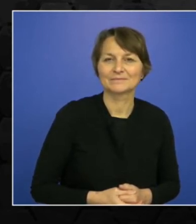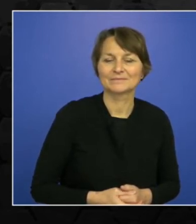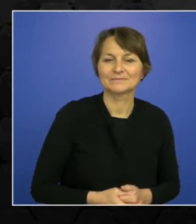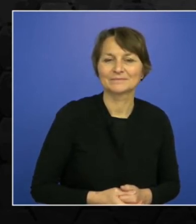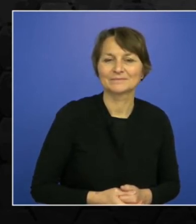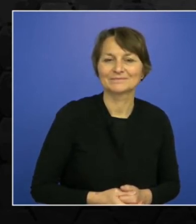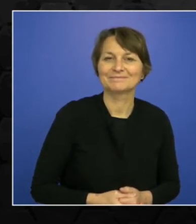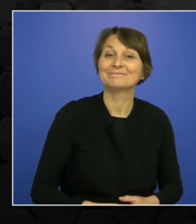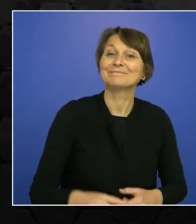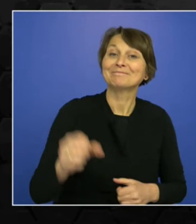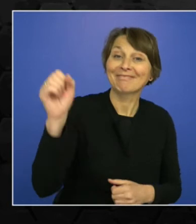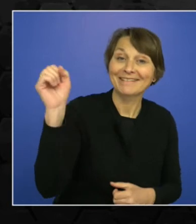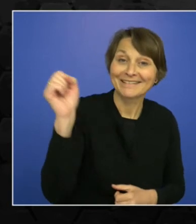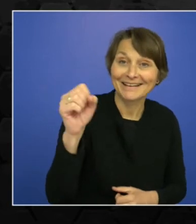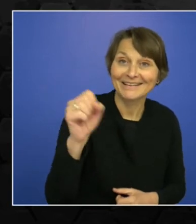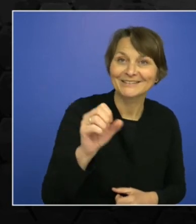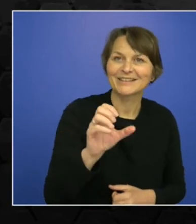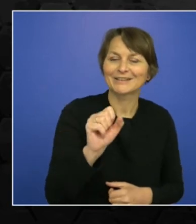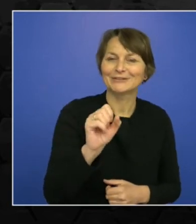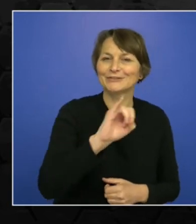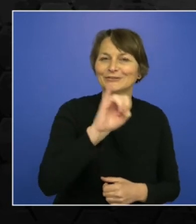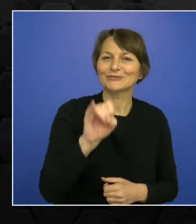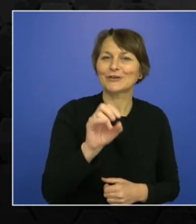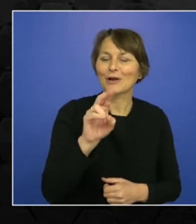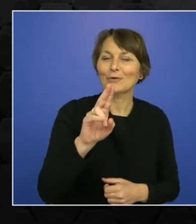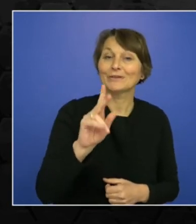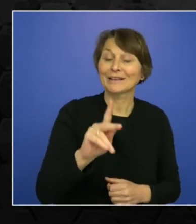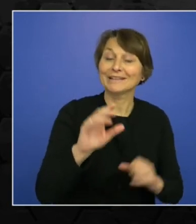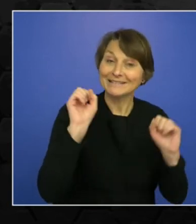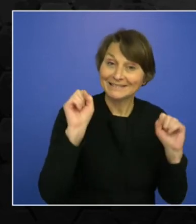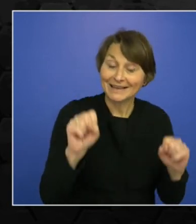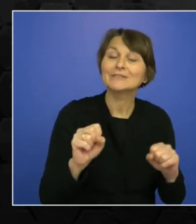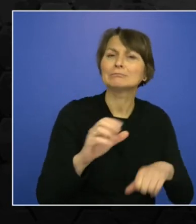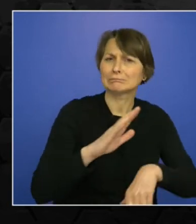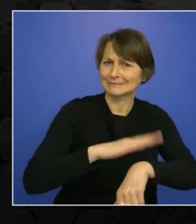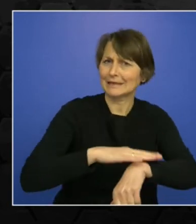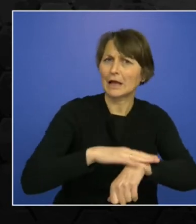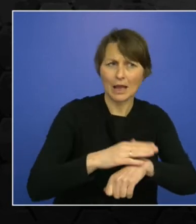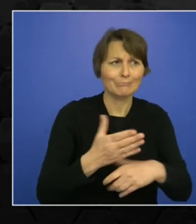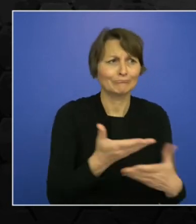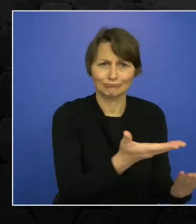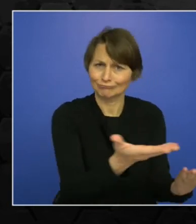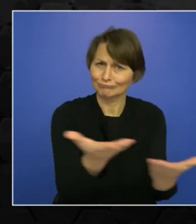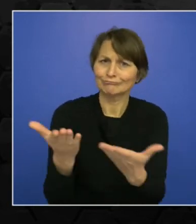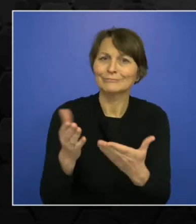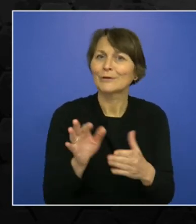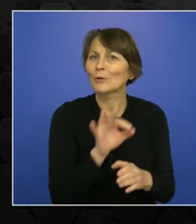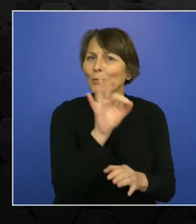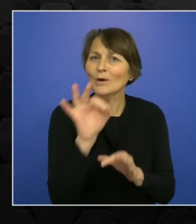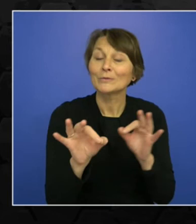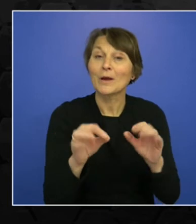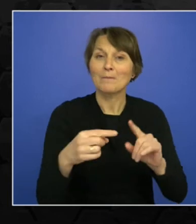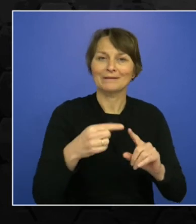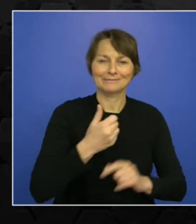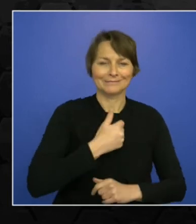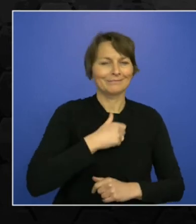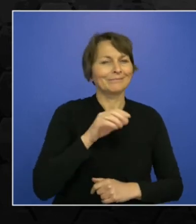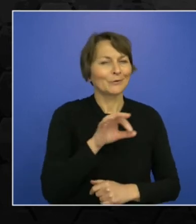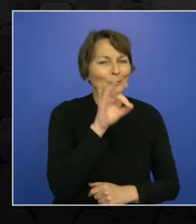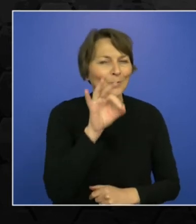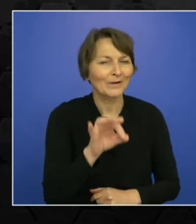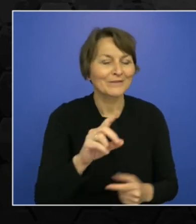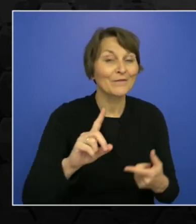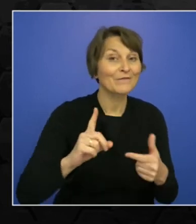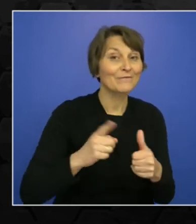Yes, thank you for your session. We have some time for Q&A, and we also have some questions for you. Let's start with the first